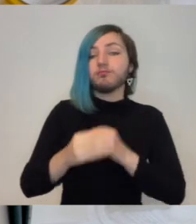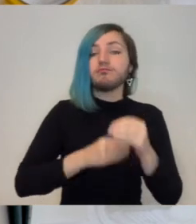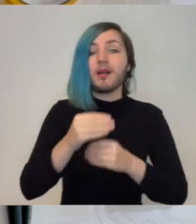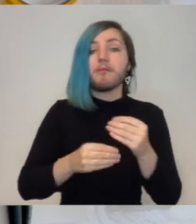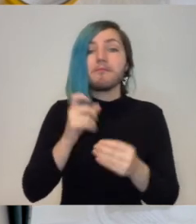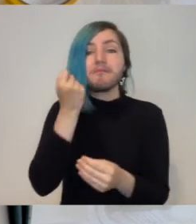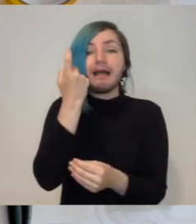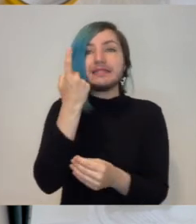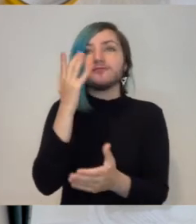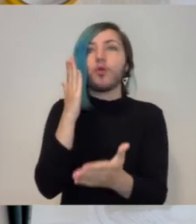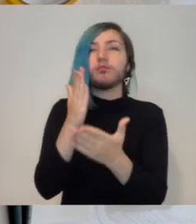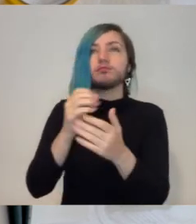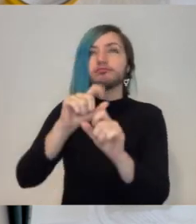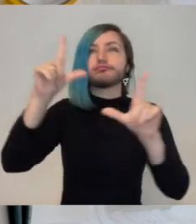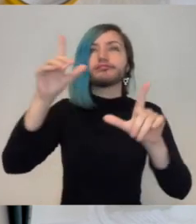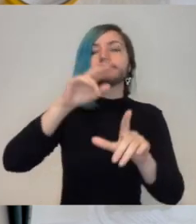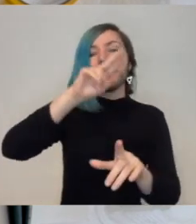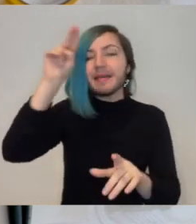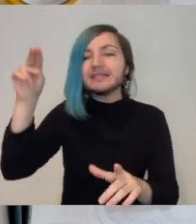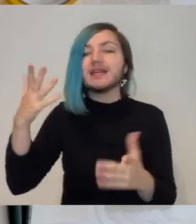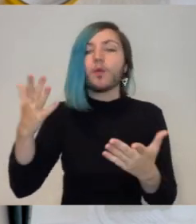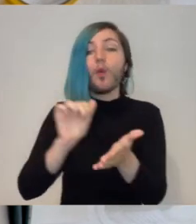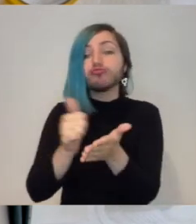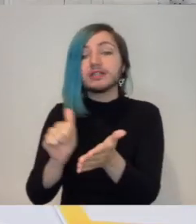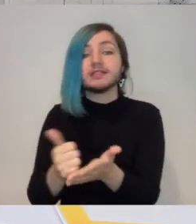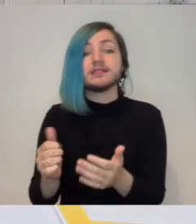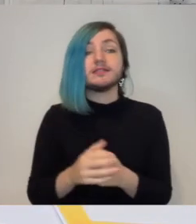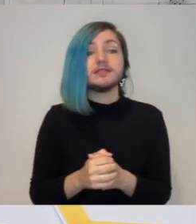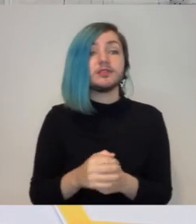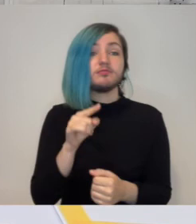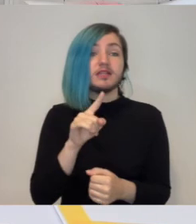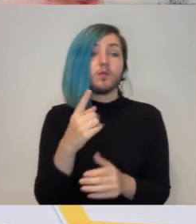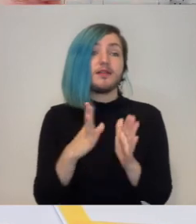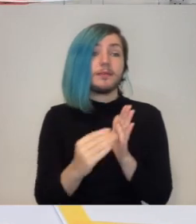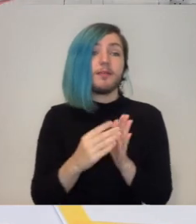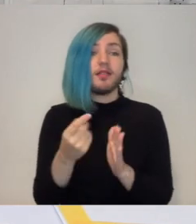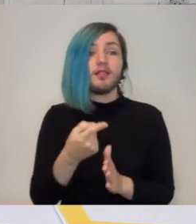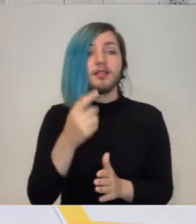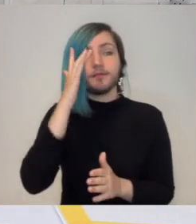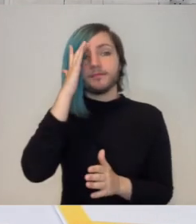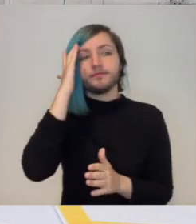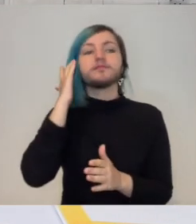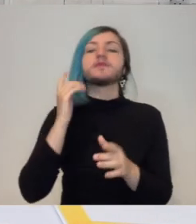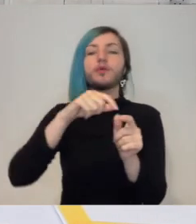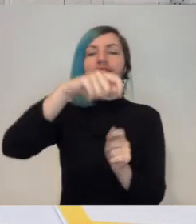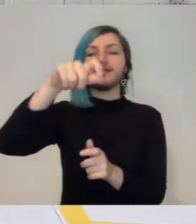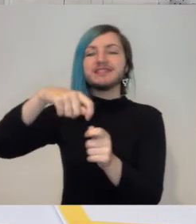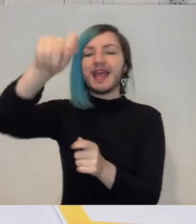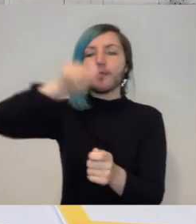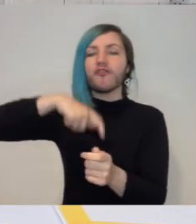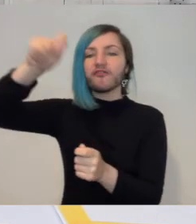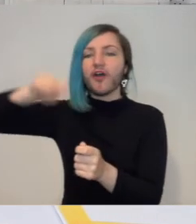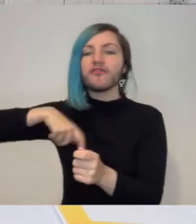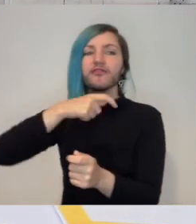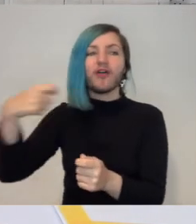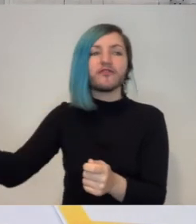into ideas for paintings or prints. And here's one I've done earlier where I've removed the